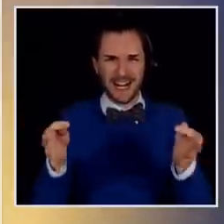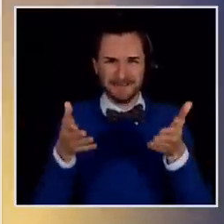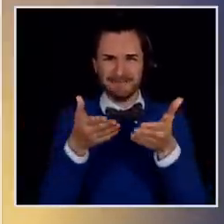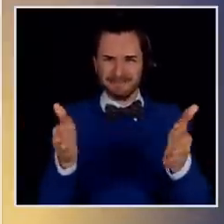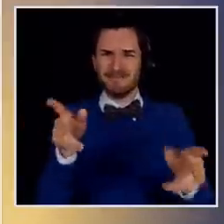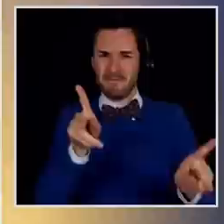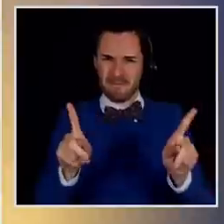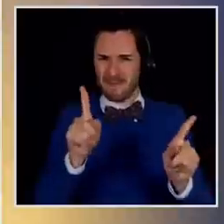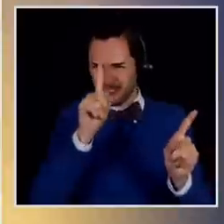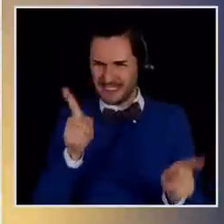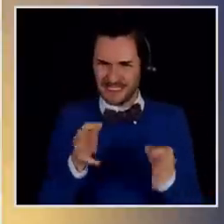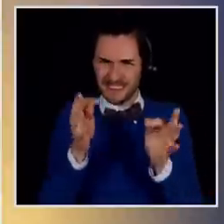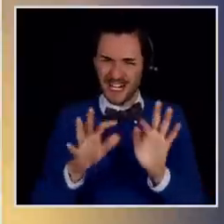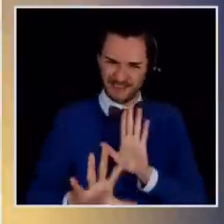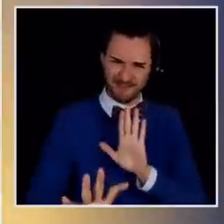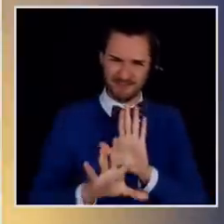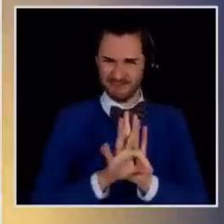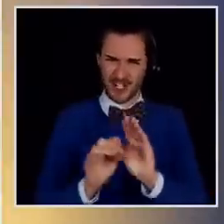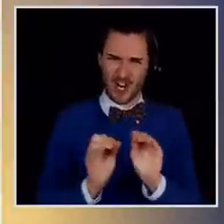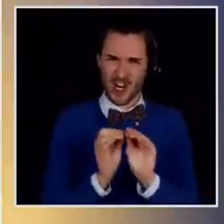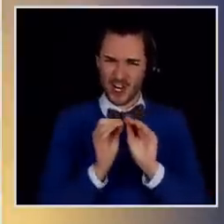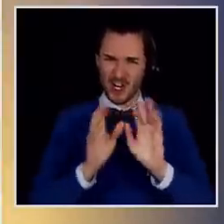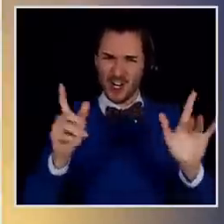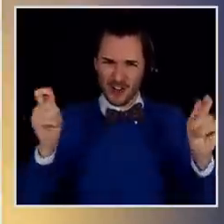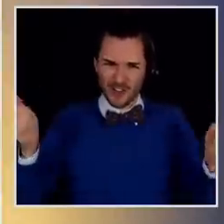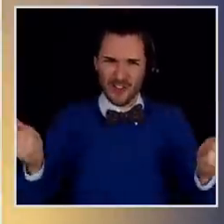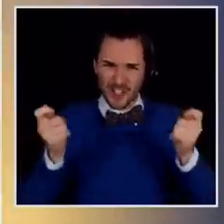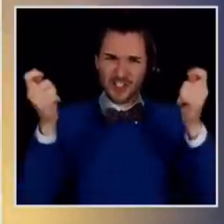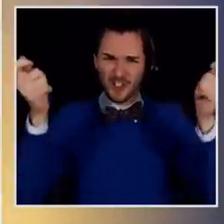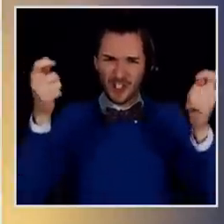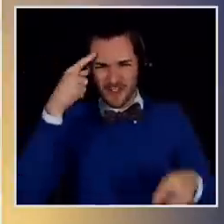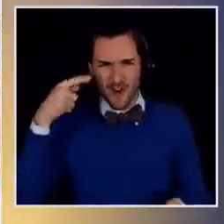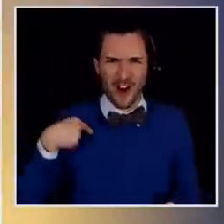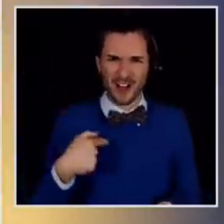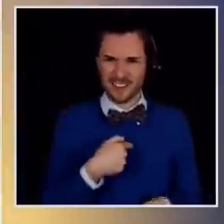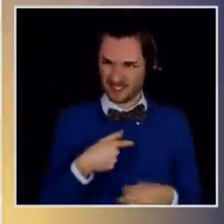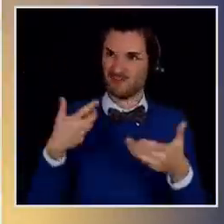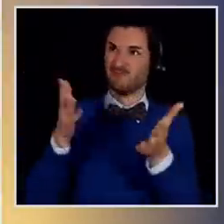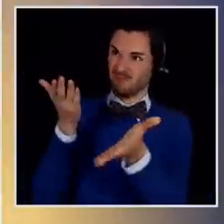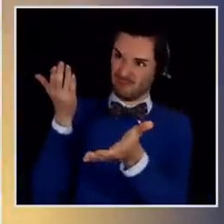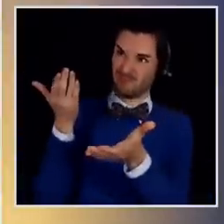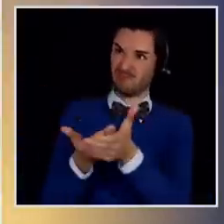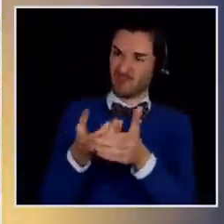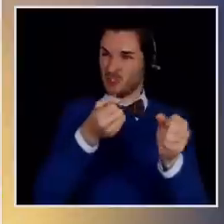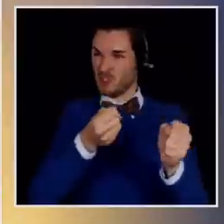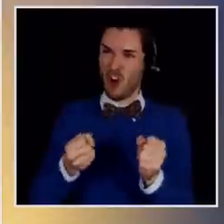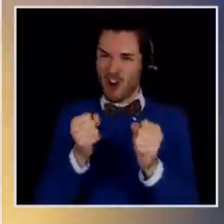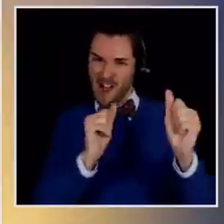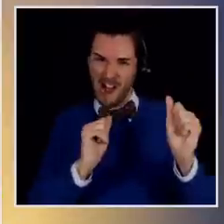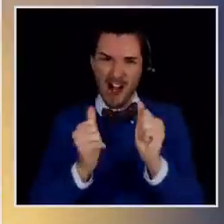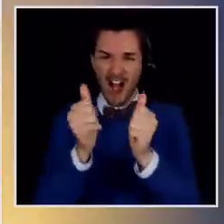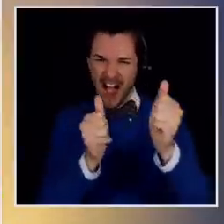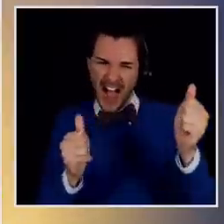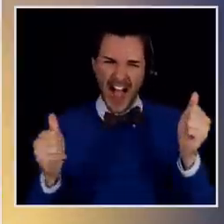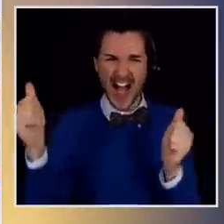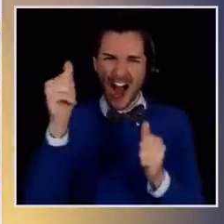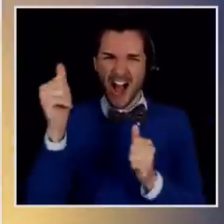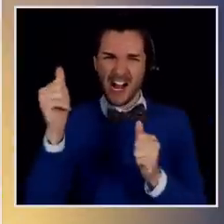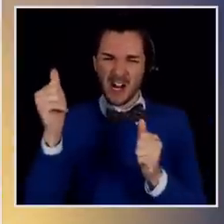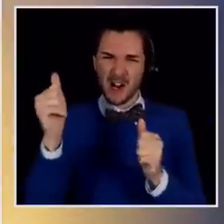They've delivered us a clear victory, a convincing victory, a victory